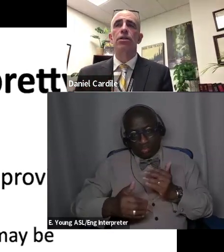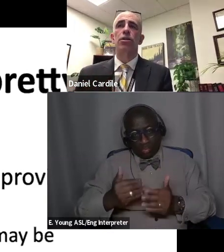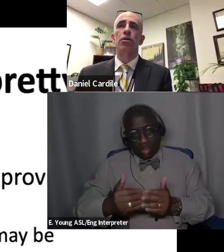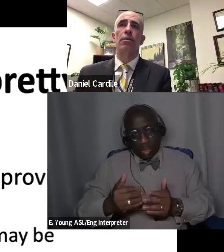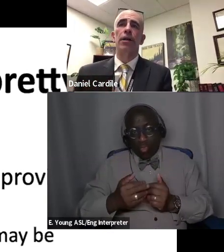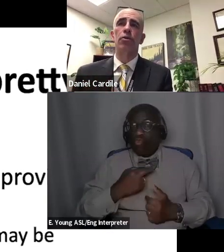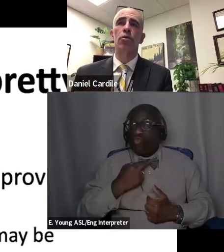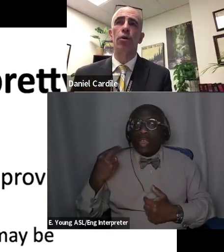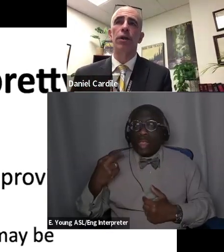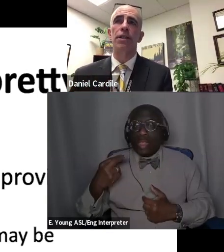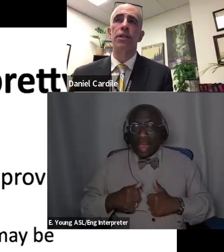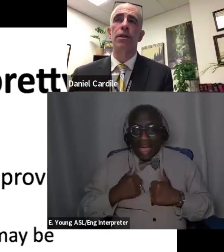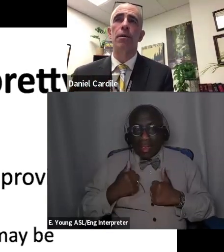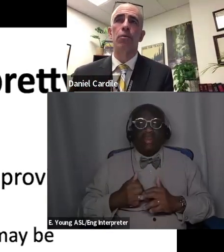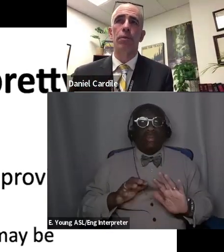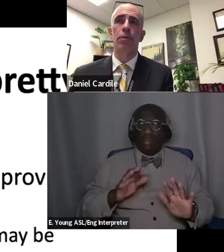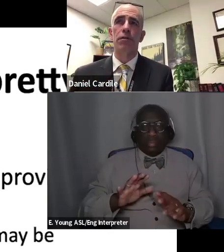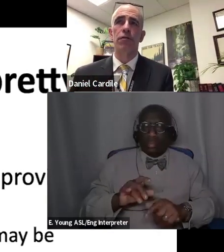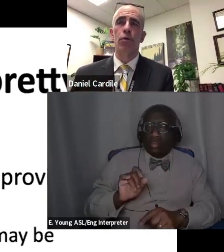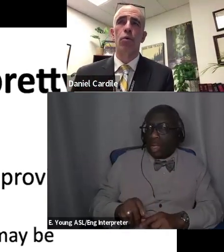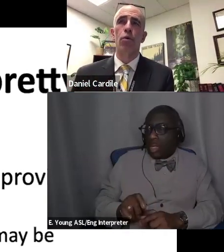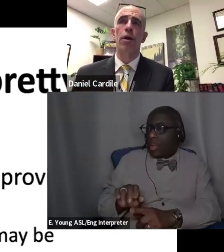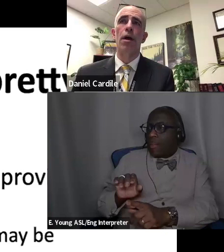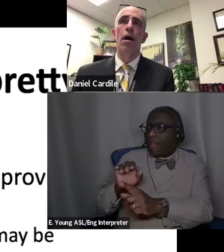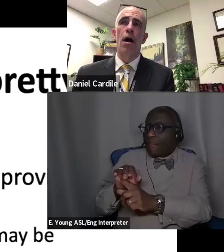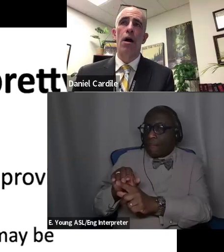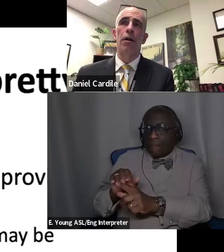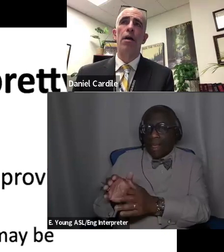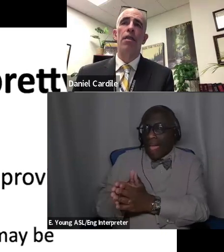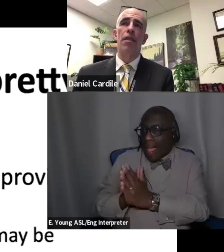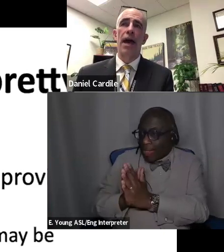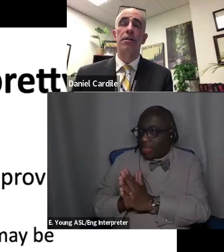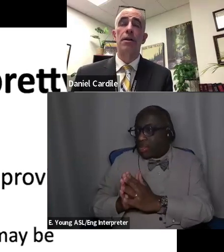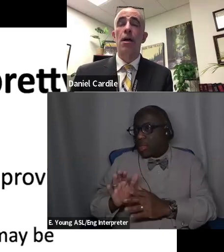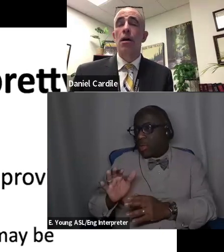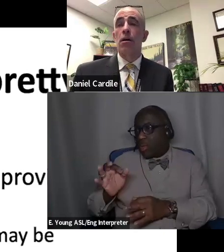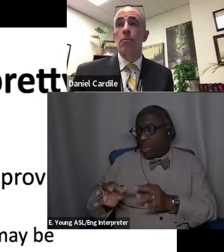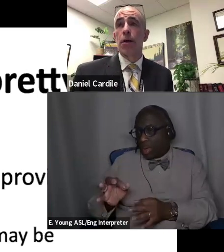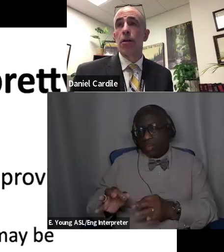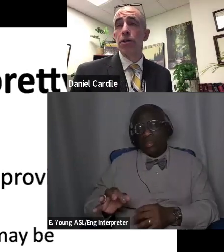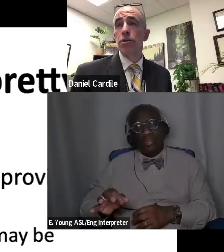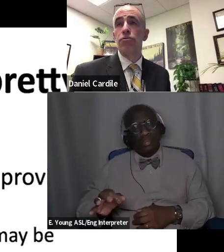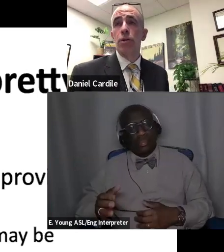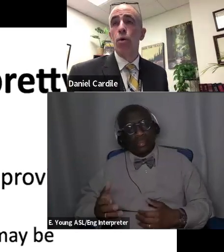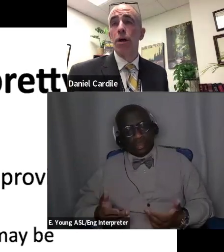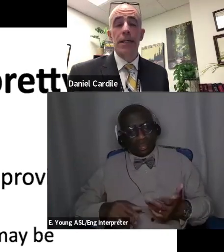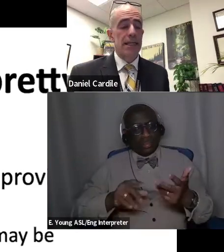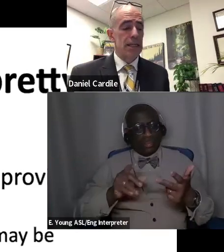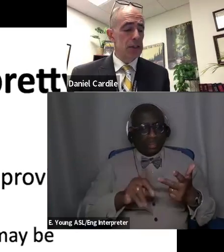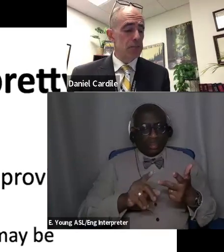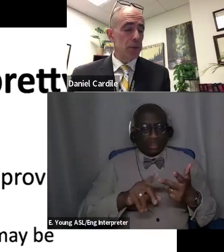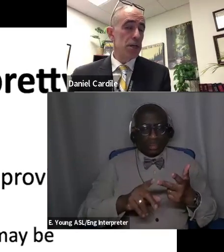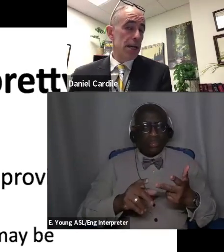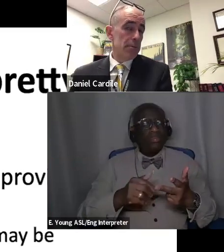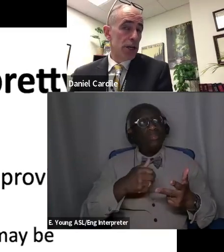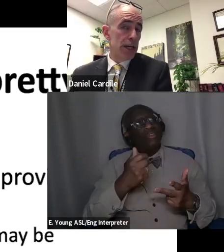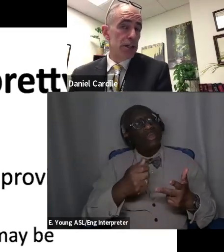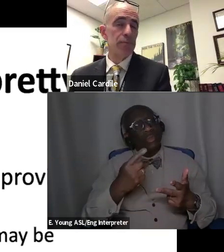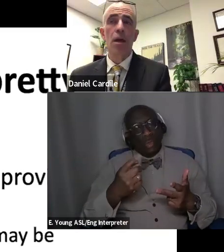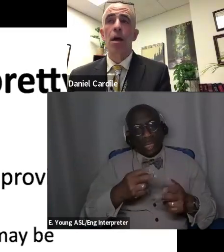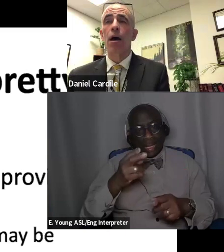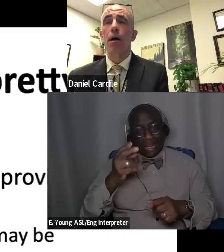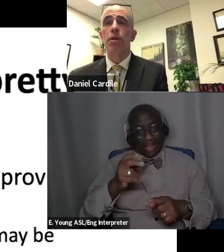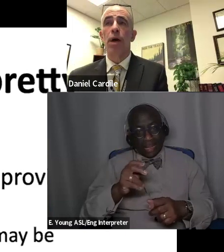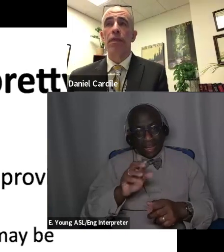would need to come back to court and seek permission from the court on that. Another interesting one is a name